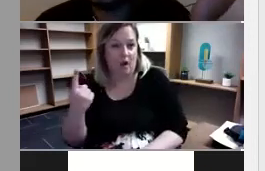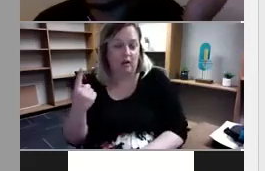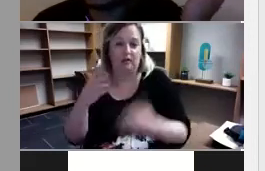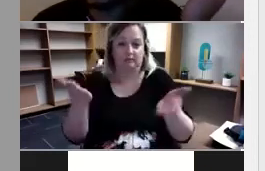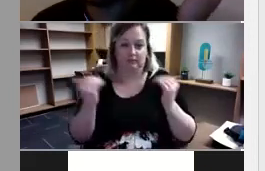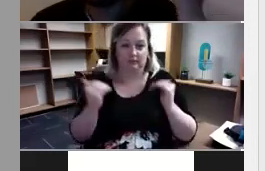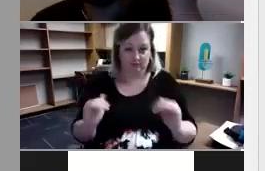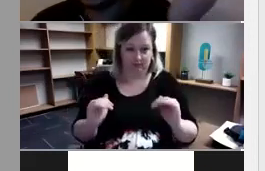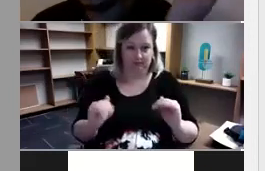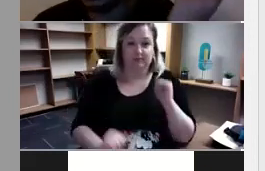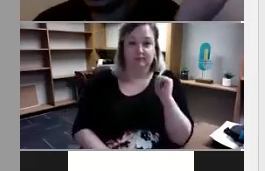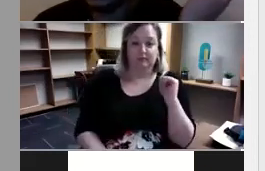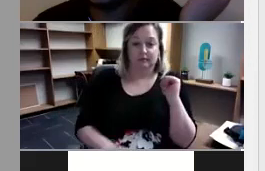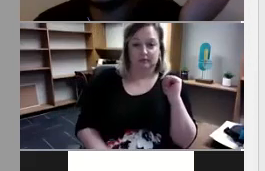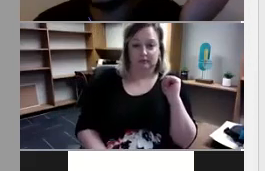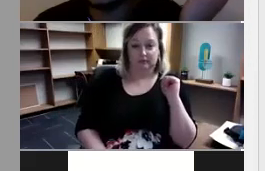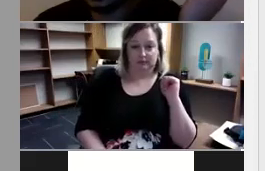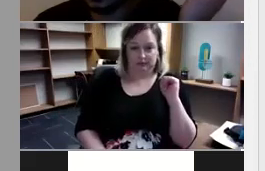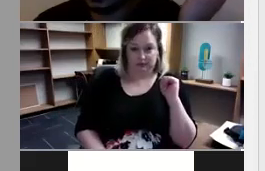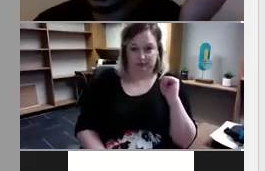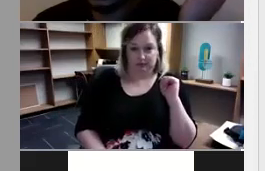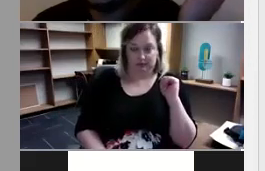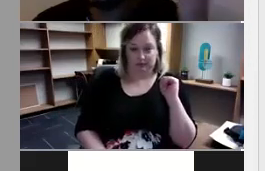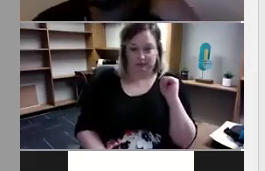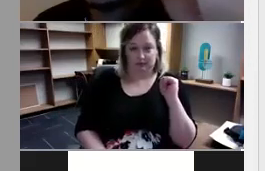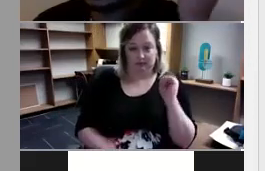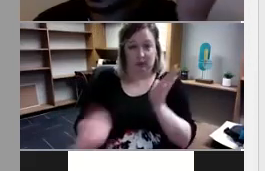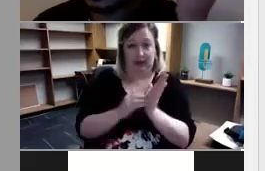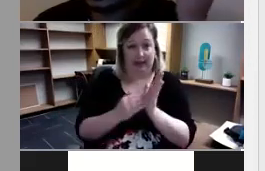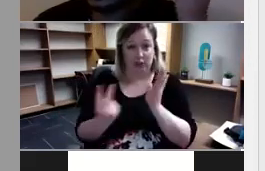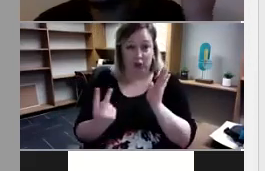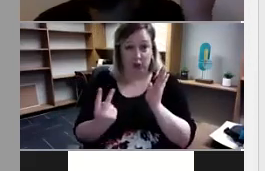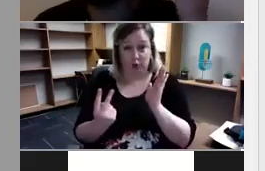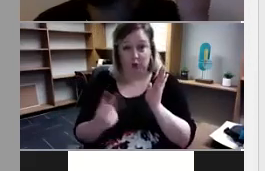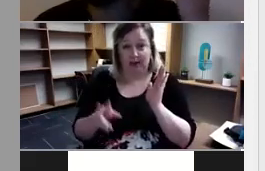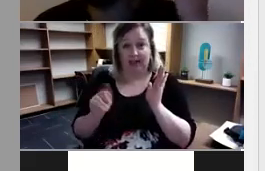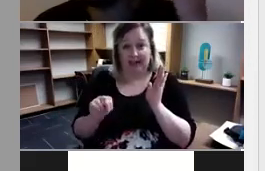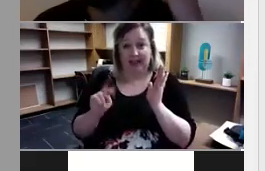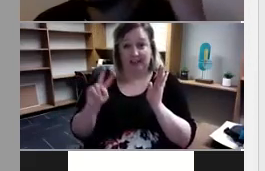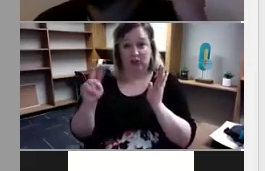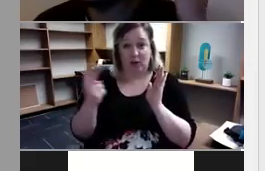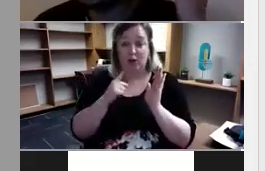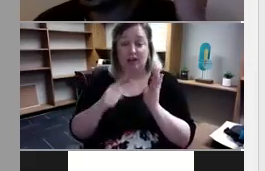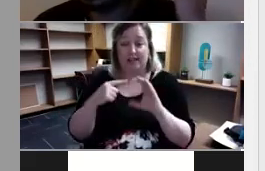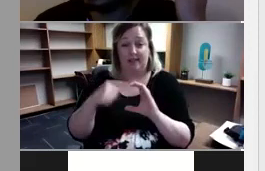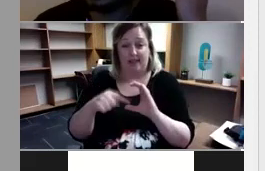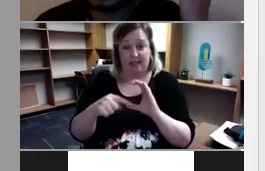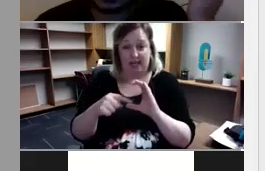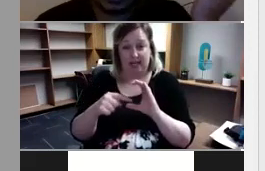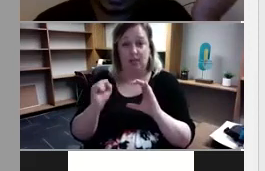is log base 3 of 9, so that is again 2. N squared is theta of n squared, so we have to check and apply case